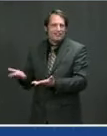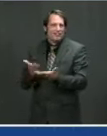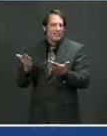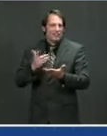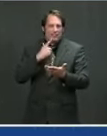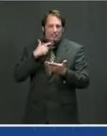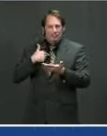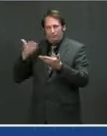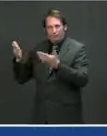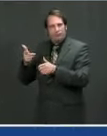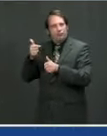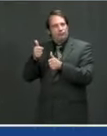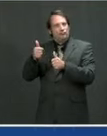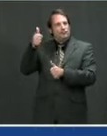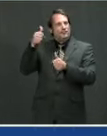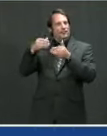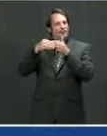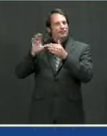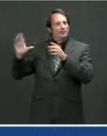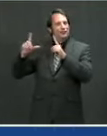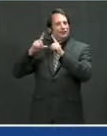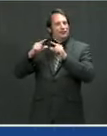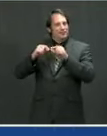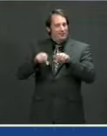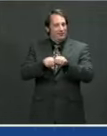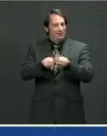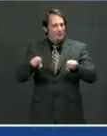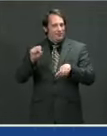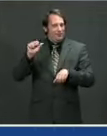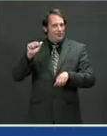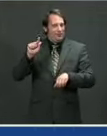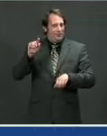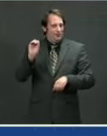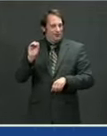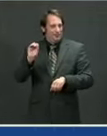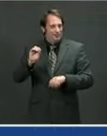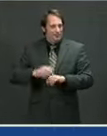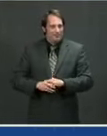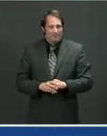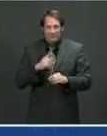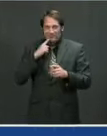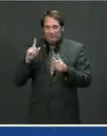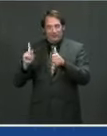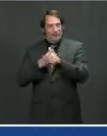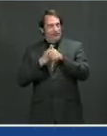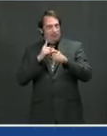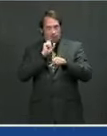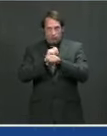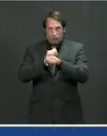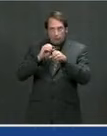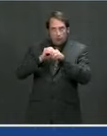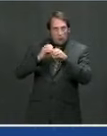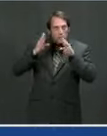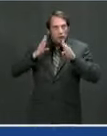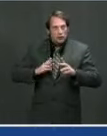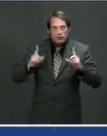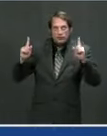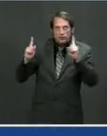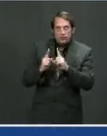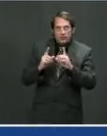White House. This is our first in-person meeting here, the first head of state that I've asked in my